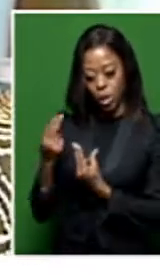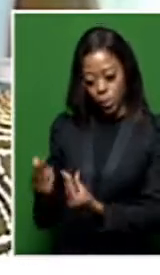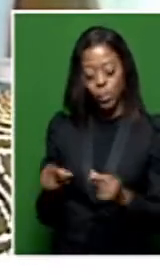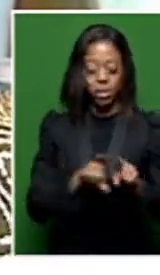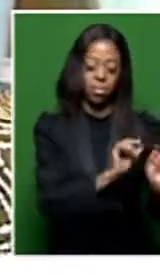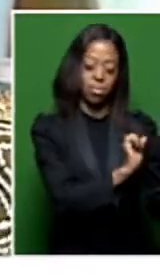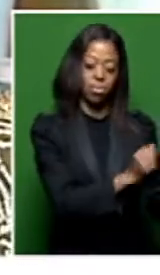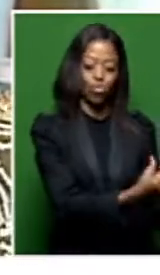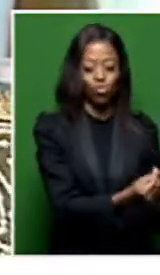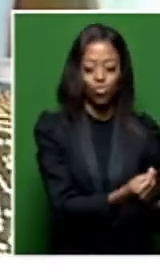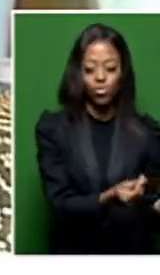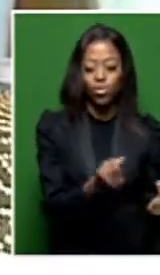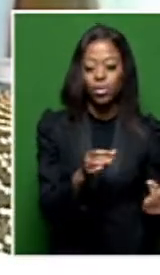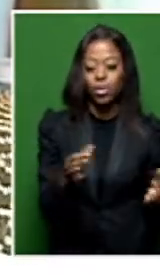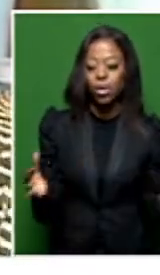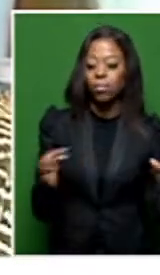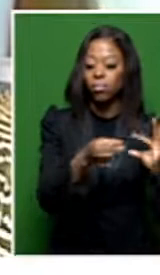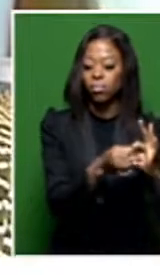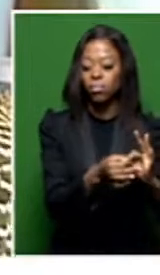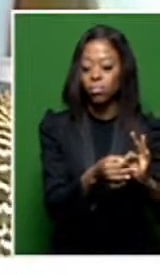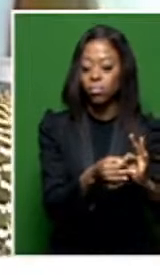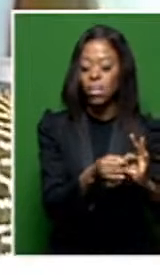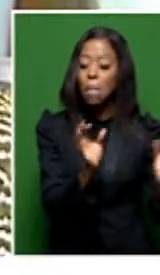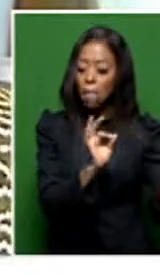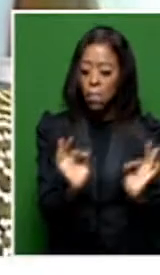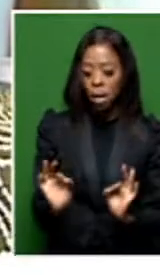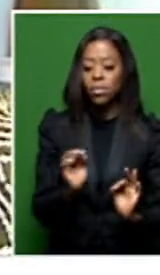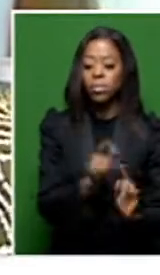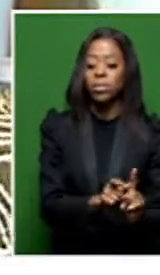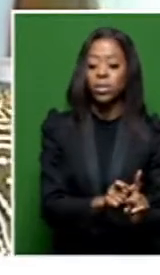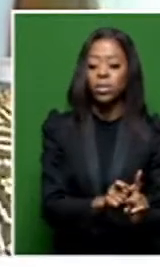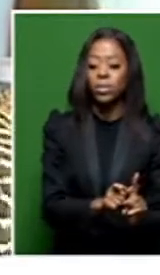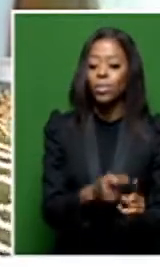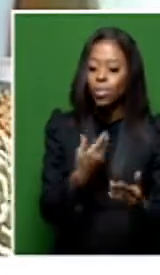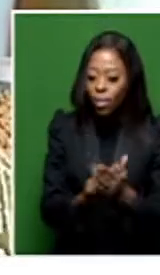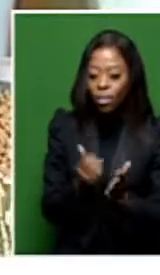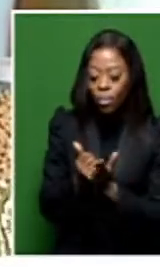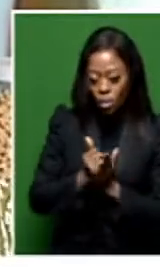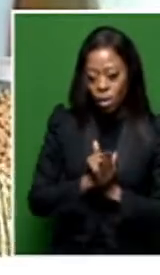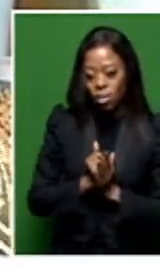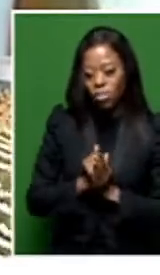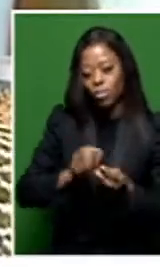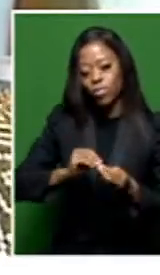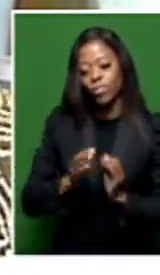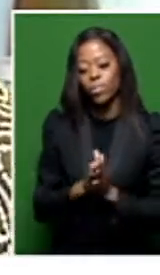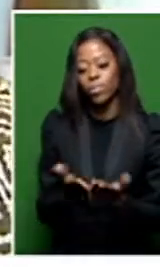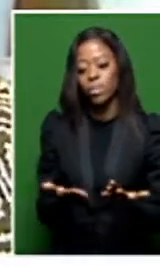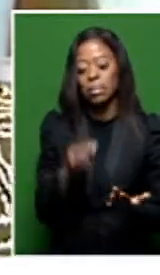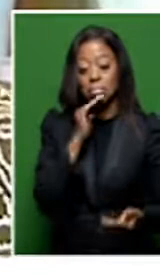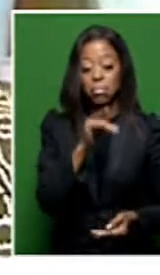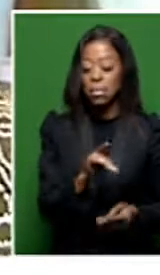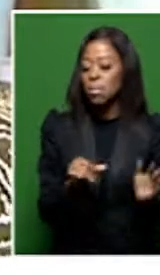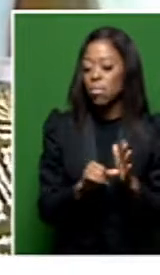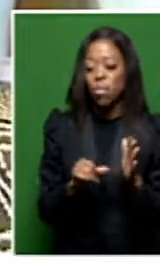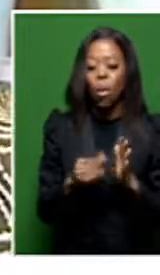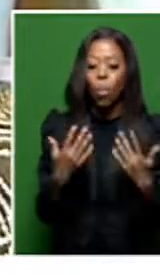So she then linked me to the perfect publisher who helped me to birth this book. So she was instrumental in